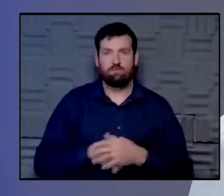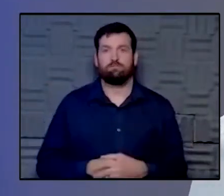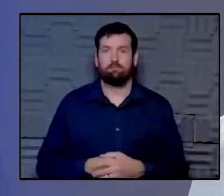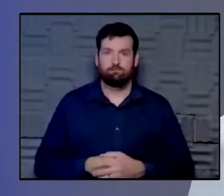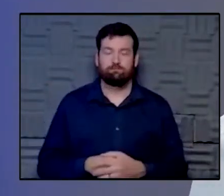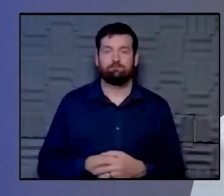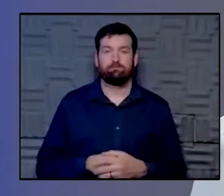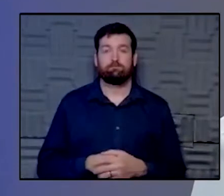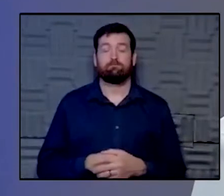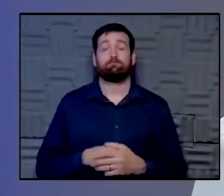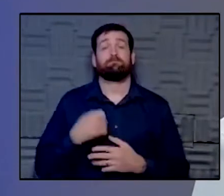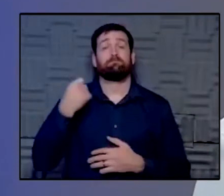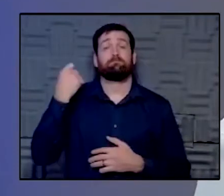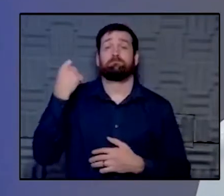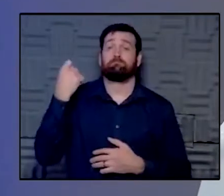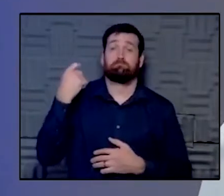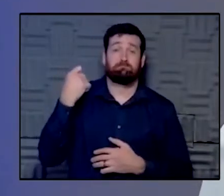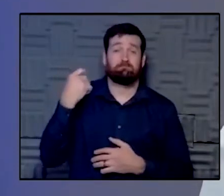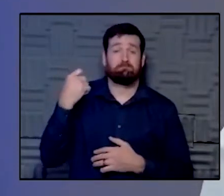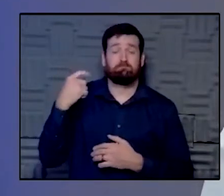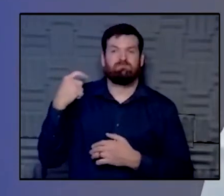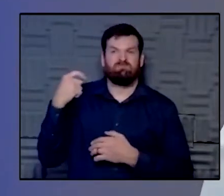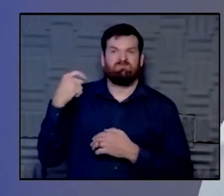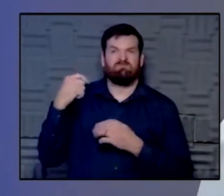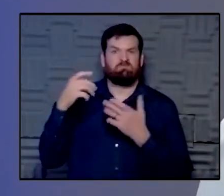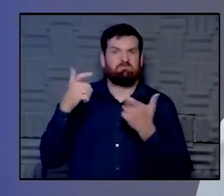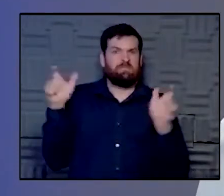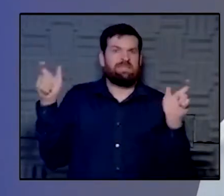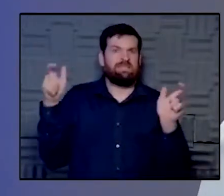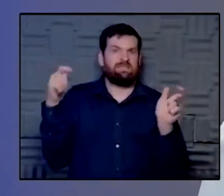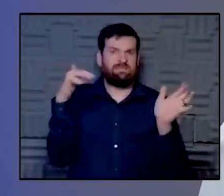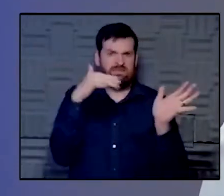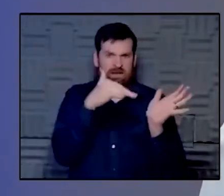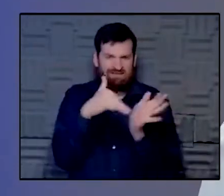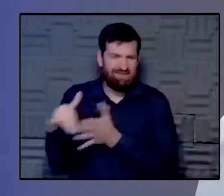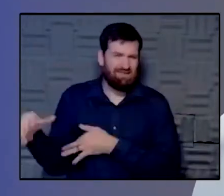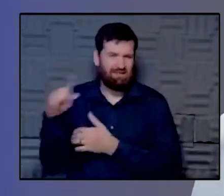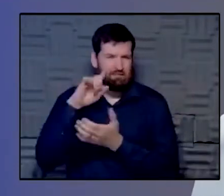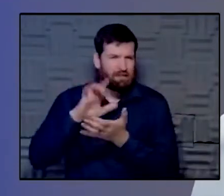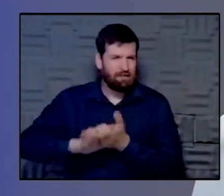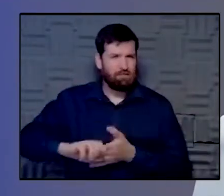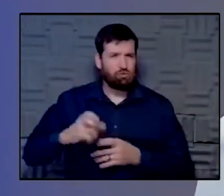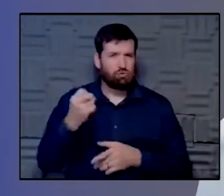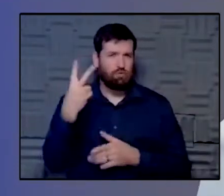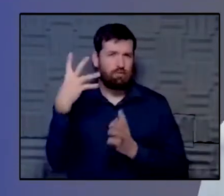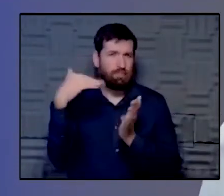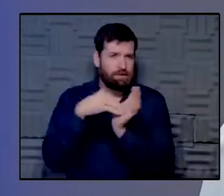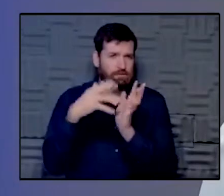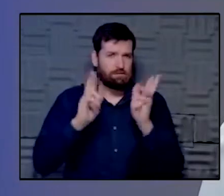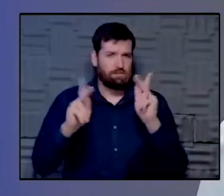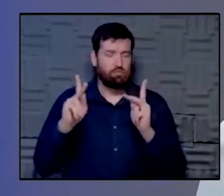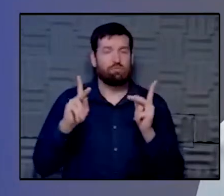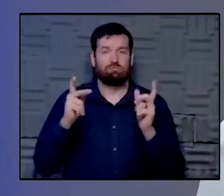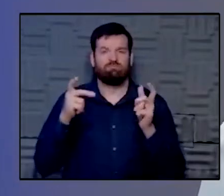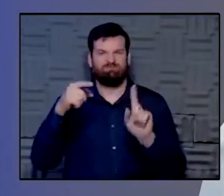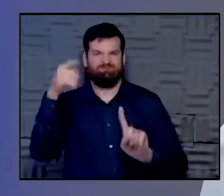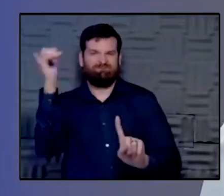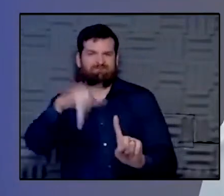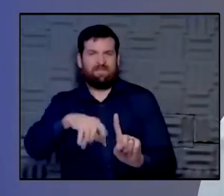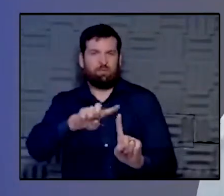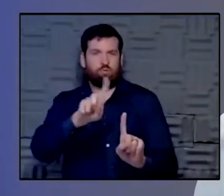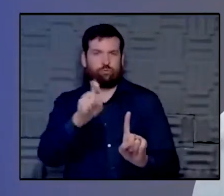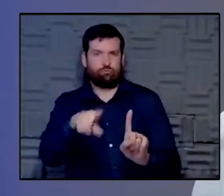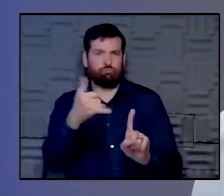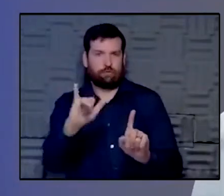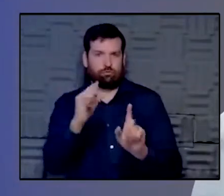going to be a large collegiate study going on with, I think, 12,000 people, where they are going to try to be answering that specific